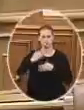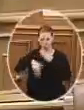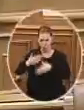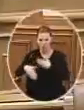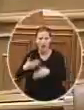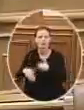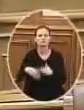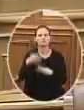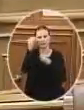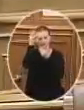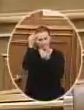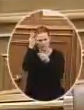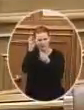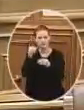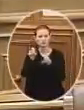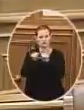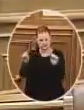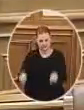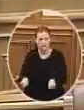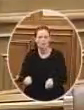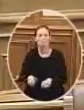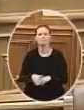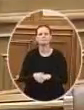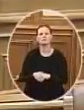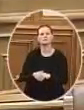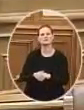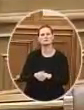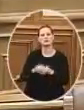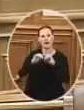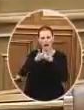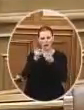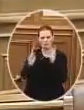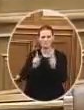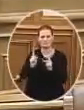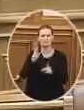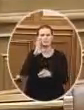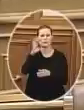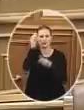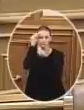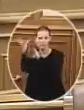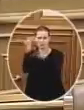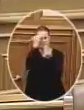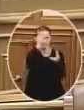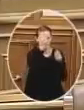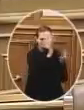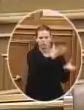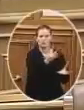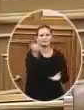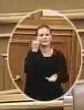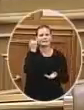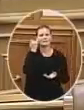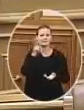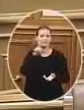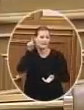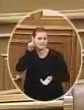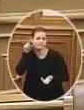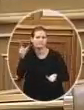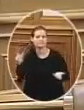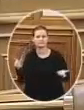the information system and how people will be informed if they have a hearing impairment,